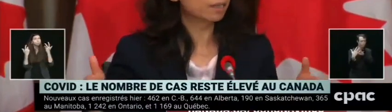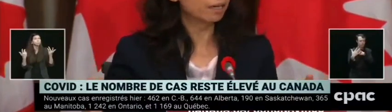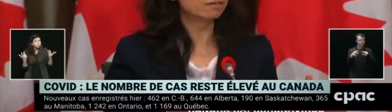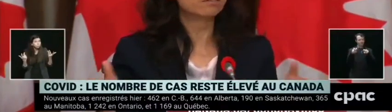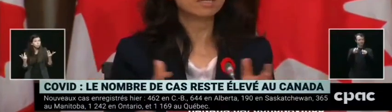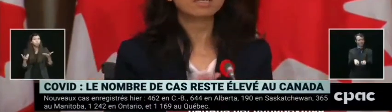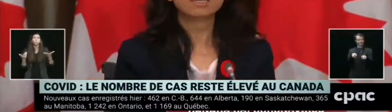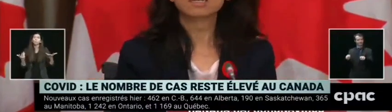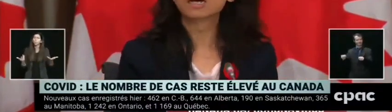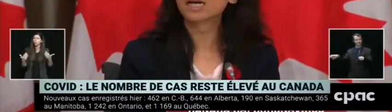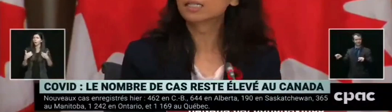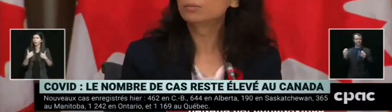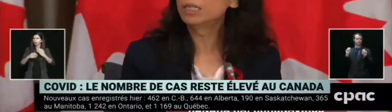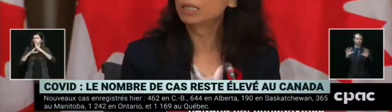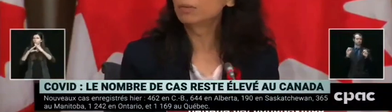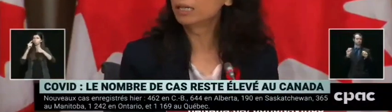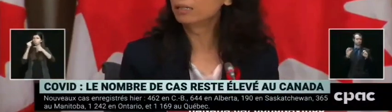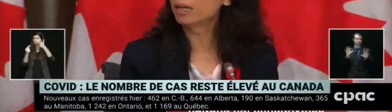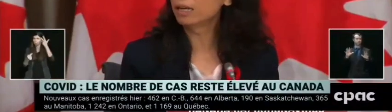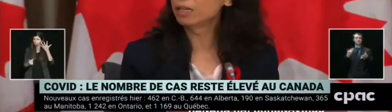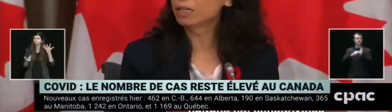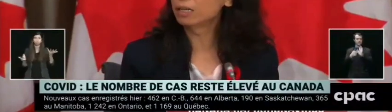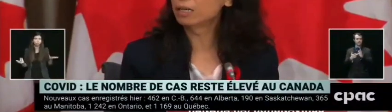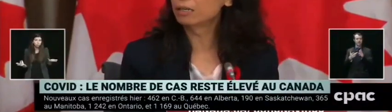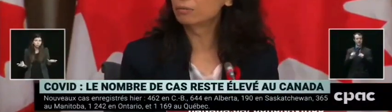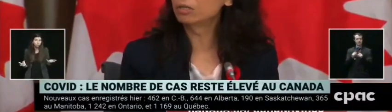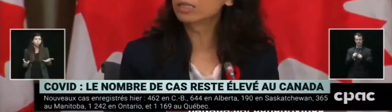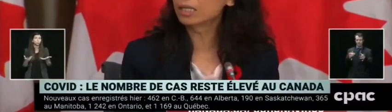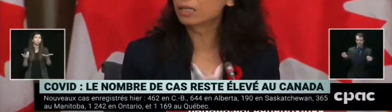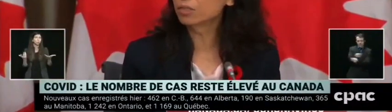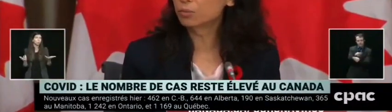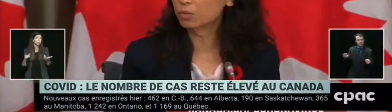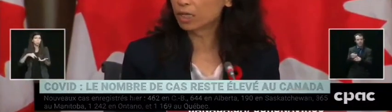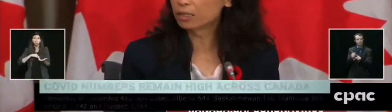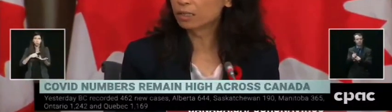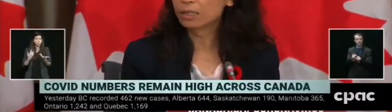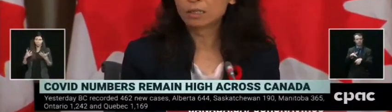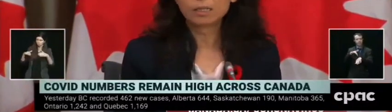conveyance itself as being a main area or setting of spread.